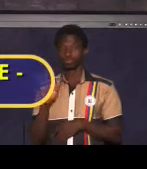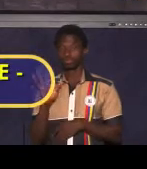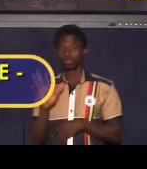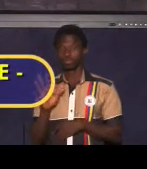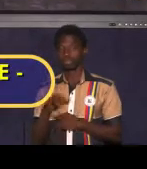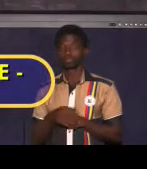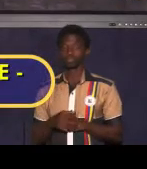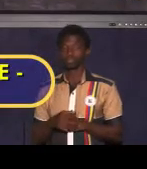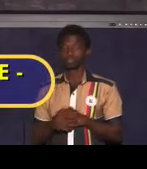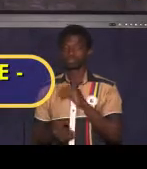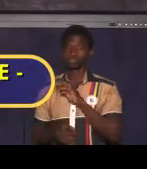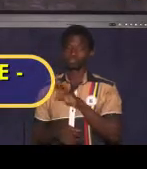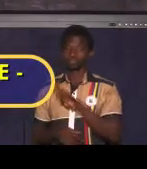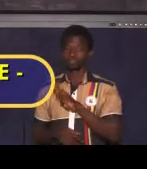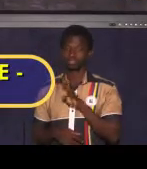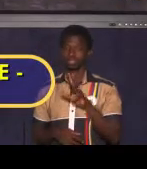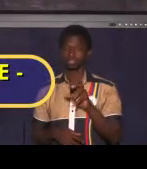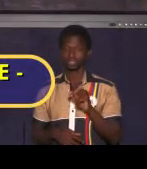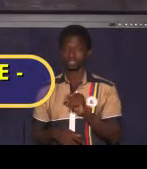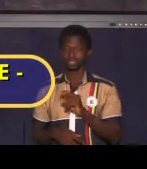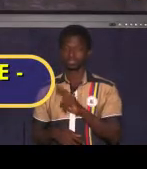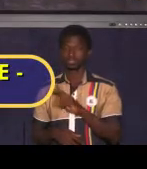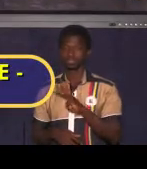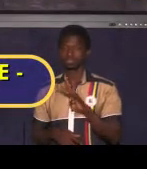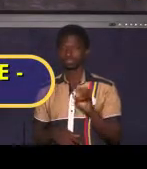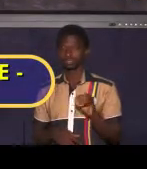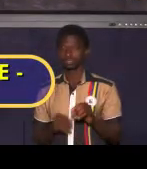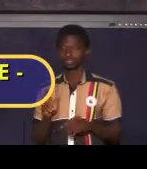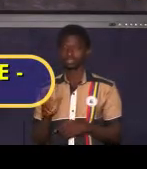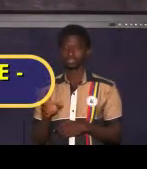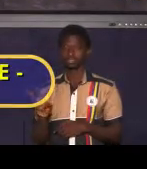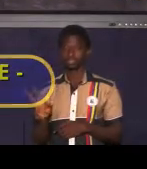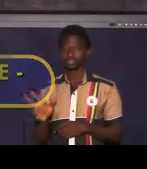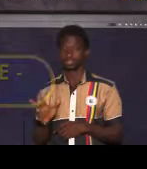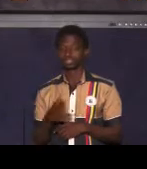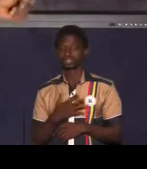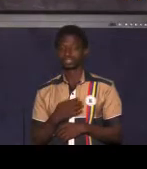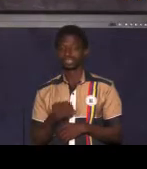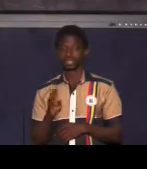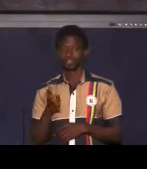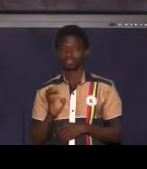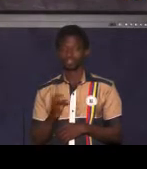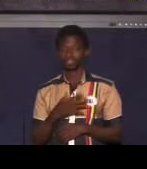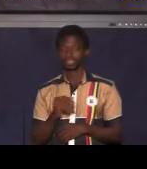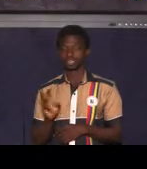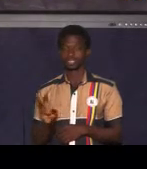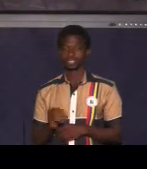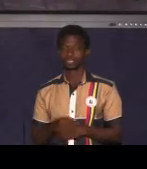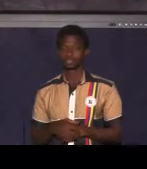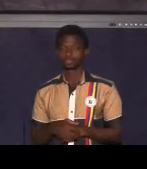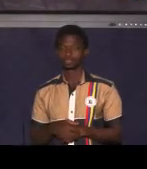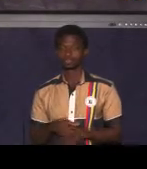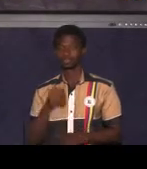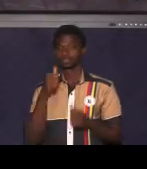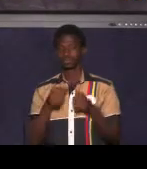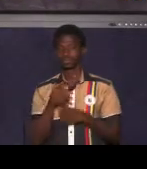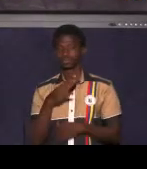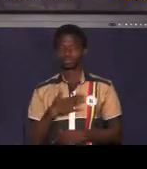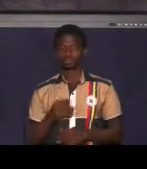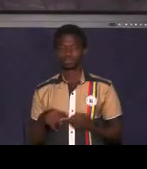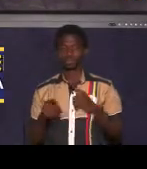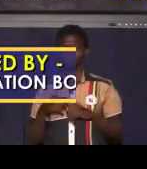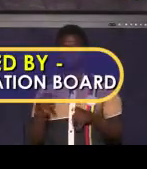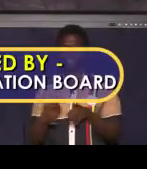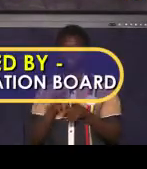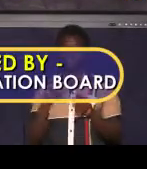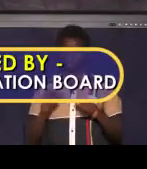5, 430, 420, 240, 360, 300, and 460. Good job